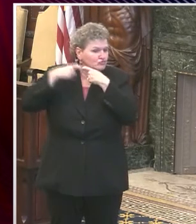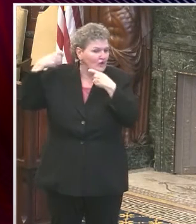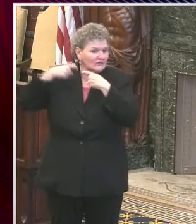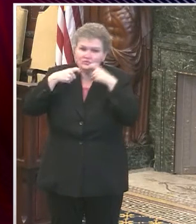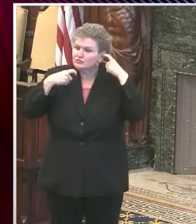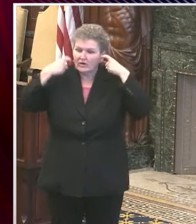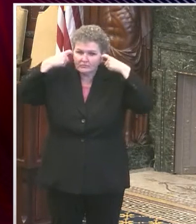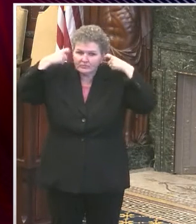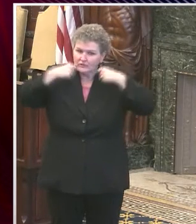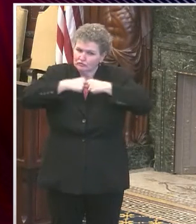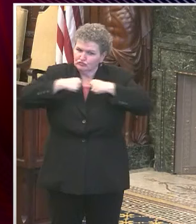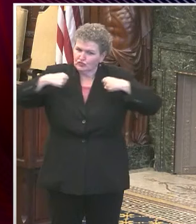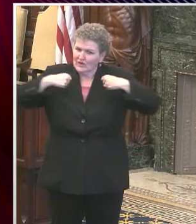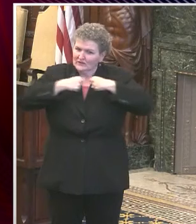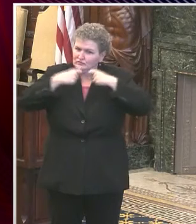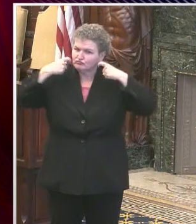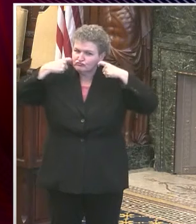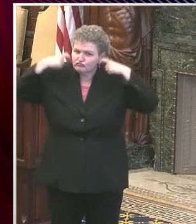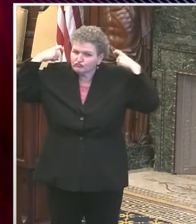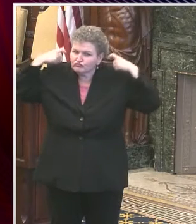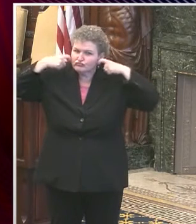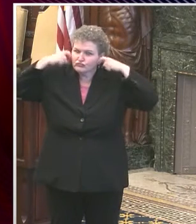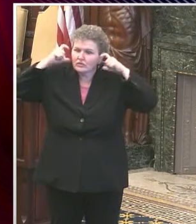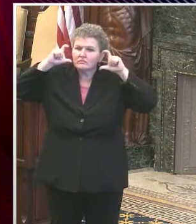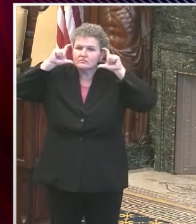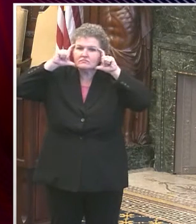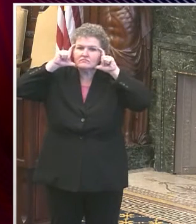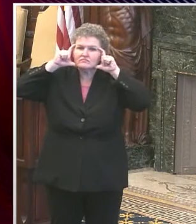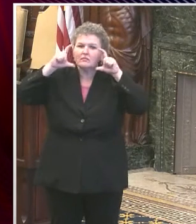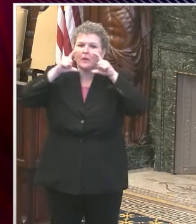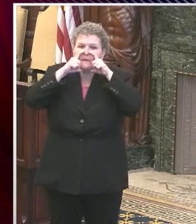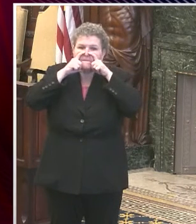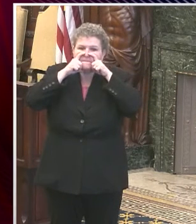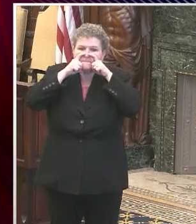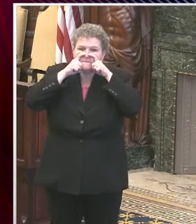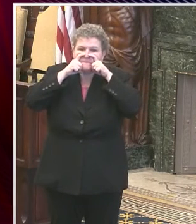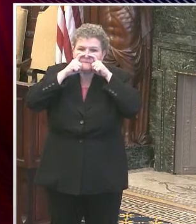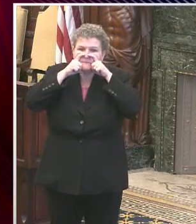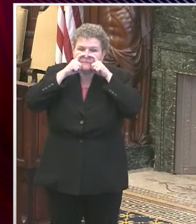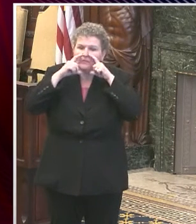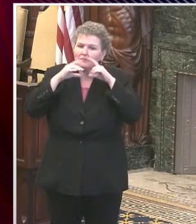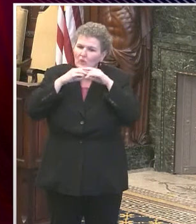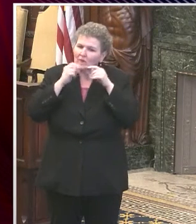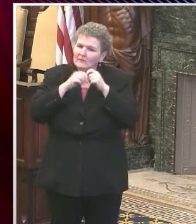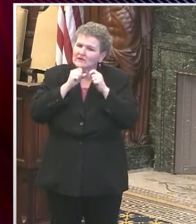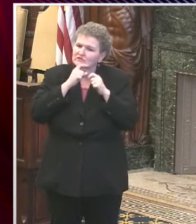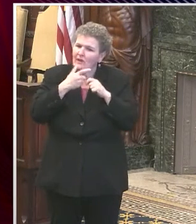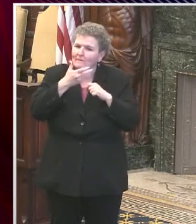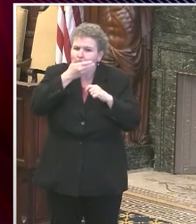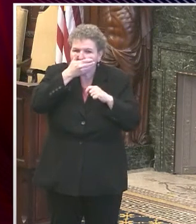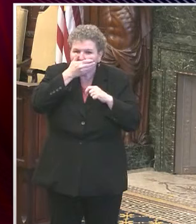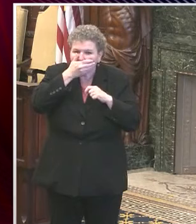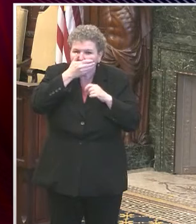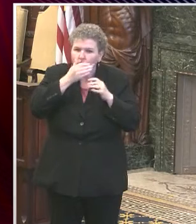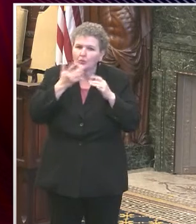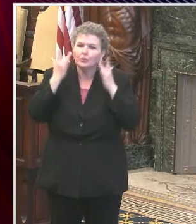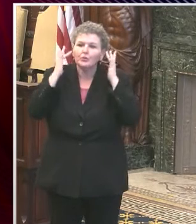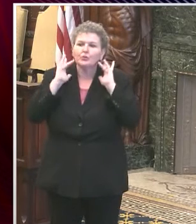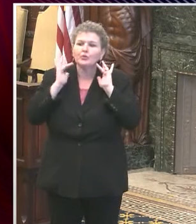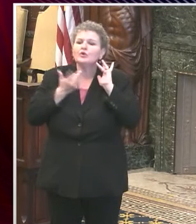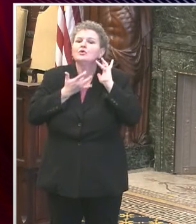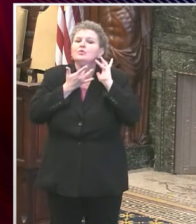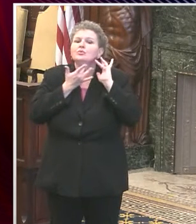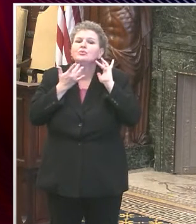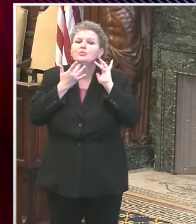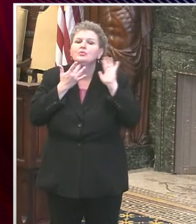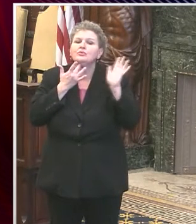tight to your face. You shouldn't be wearing bandanas or masks that are loose below the mouth. That way, respiratory droplets can go in